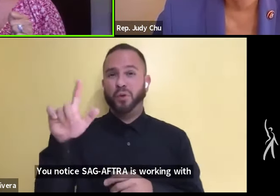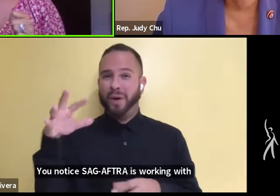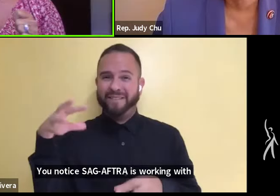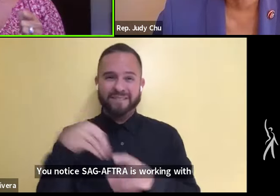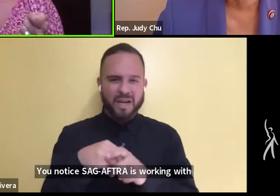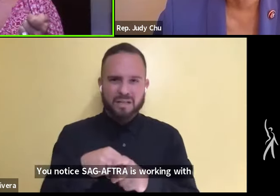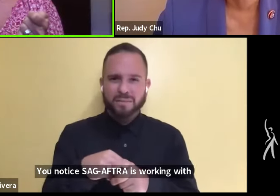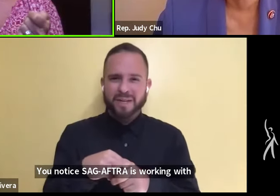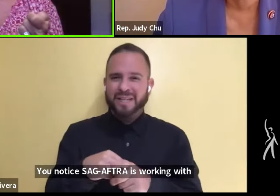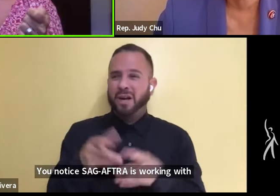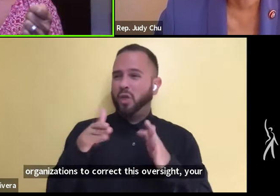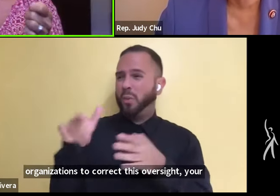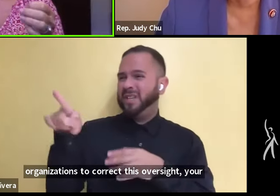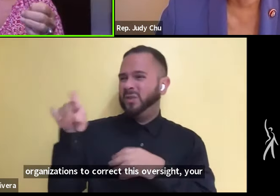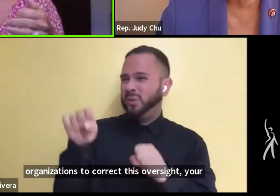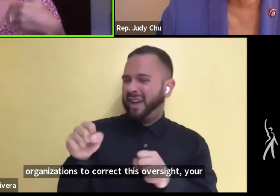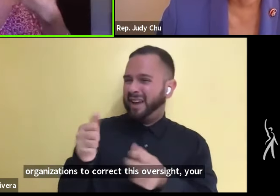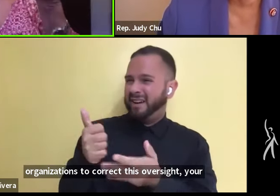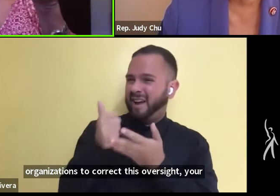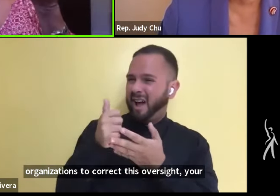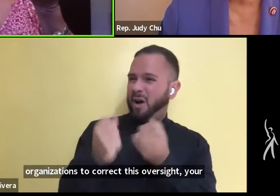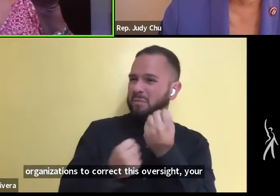that you can help support,